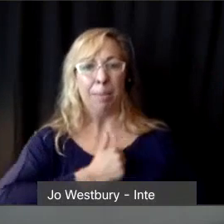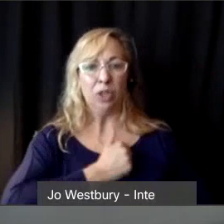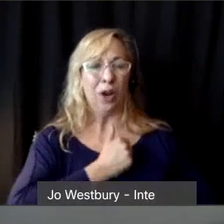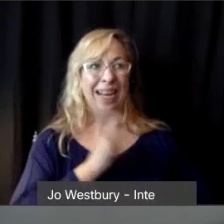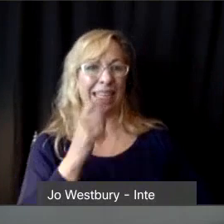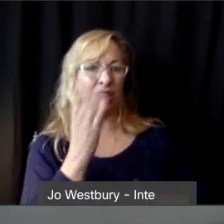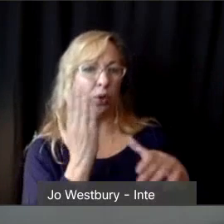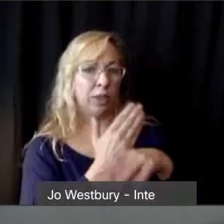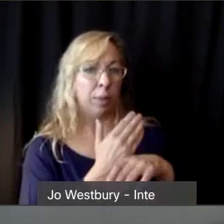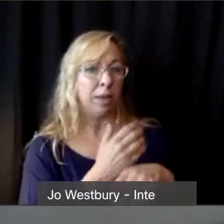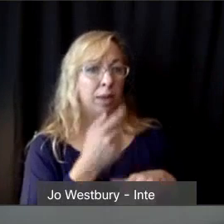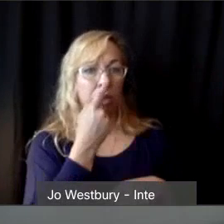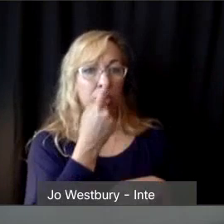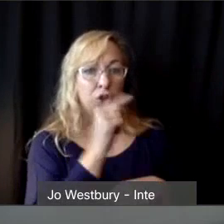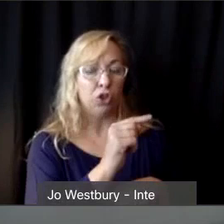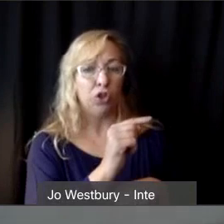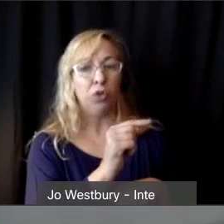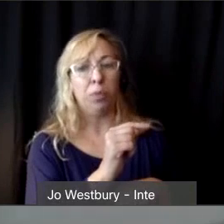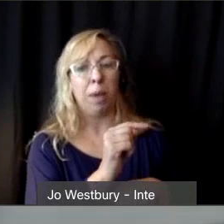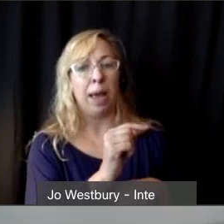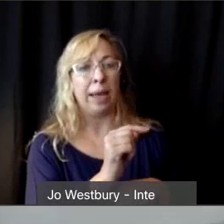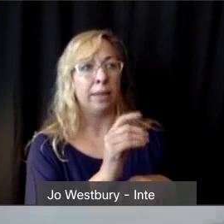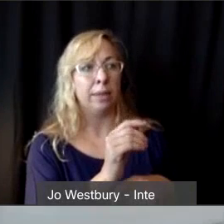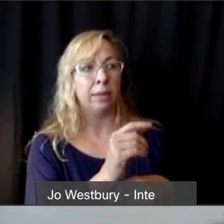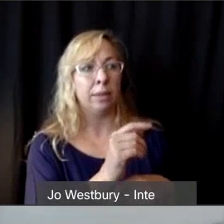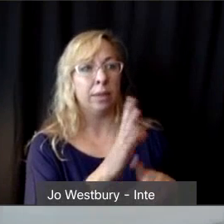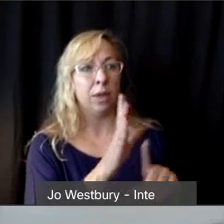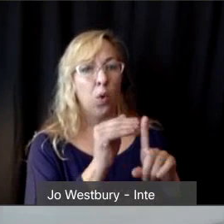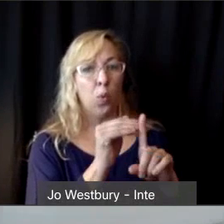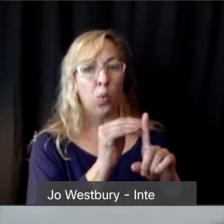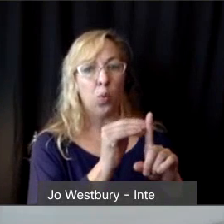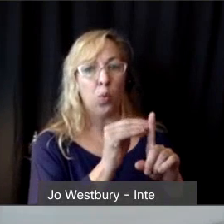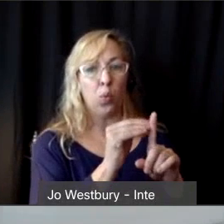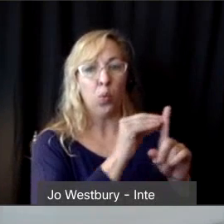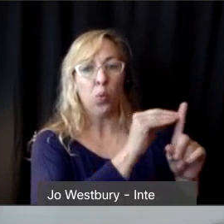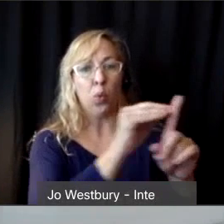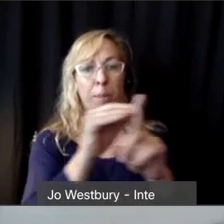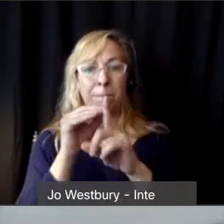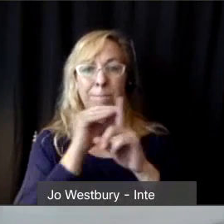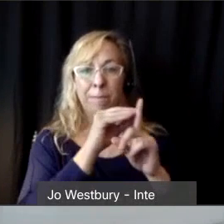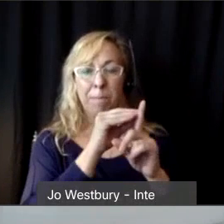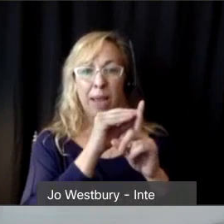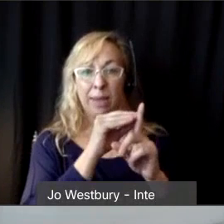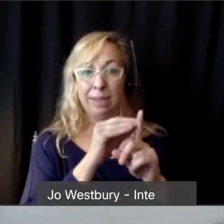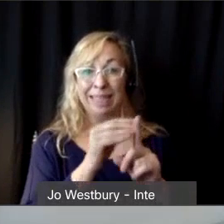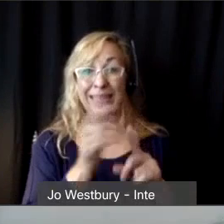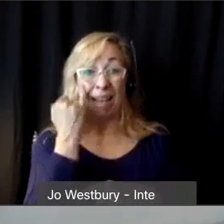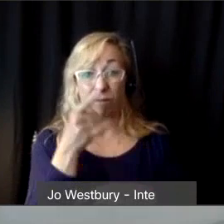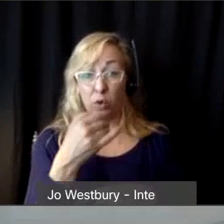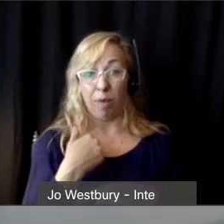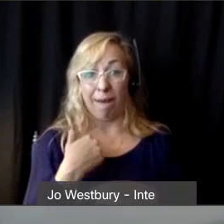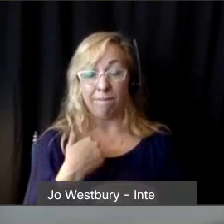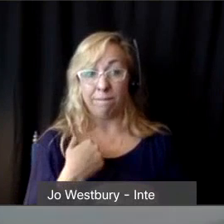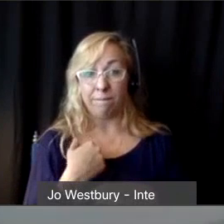for a second. Can we just remind people to please send all comments and questions to the Everyone tab on the chat box so that everyone can receive